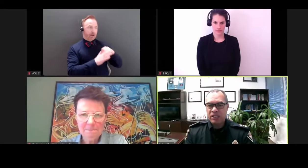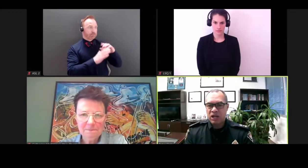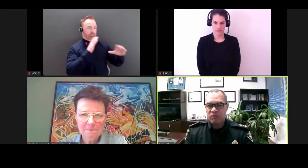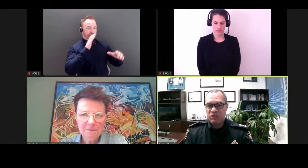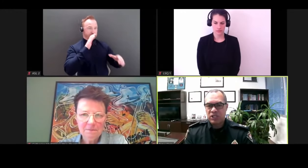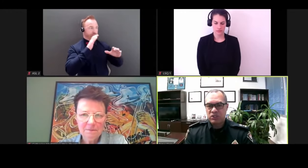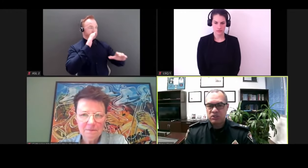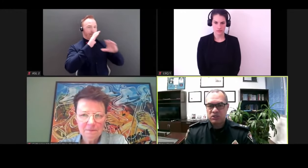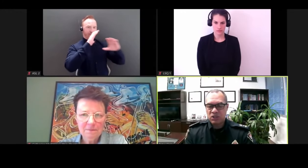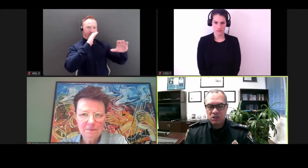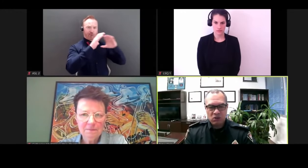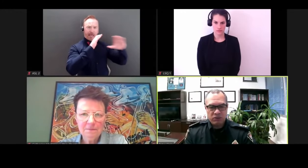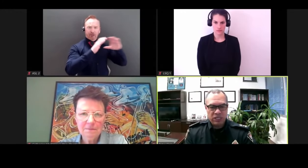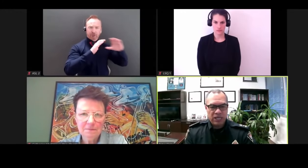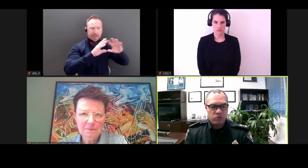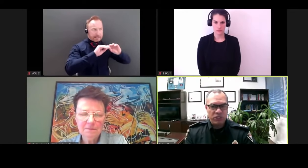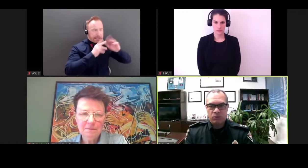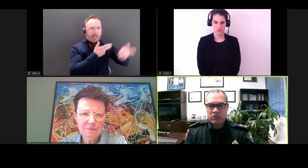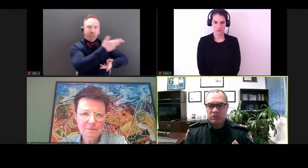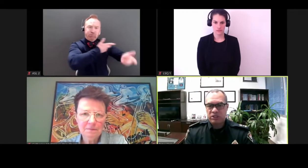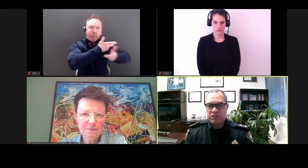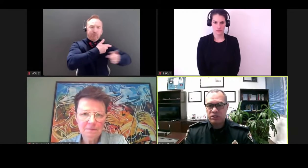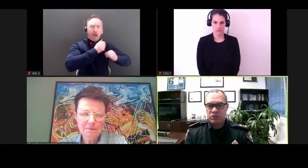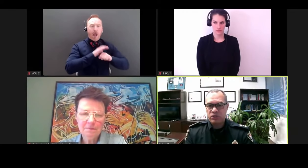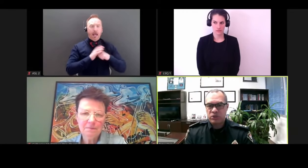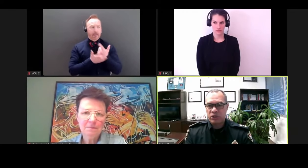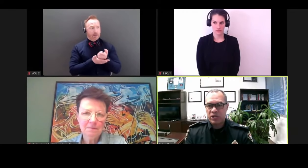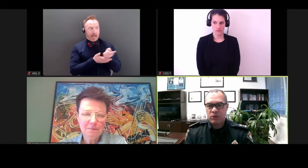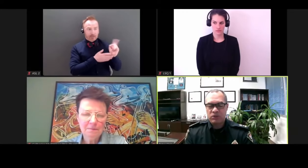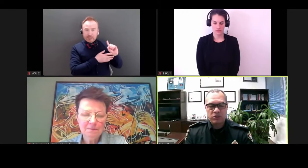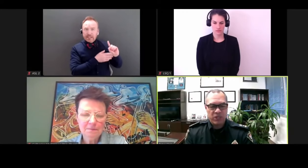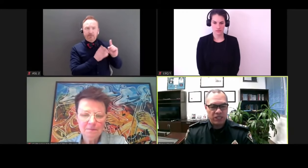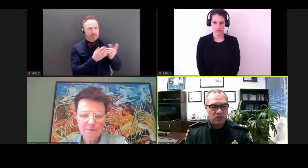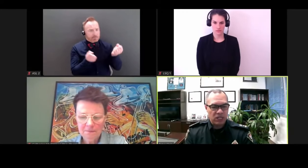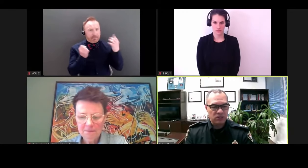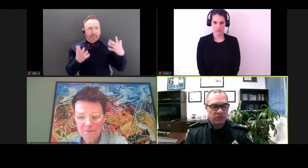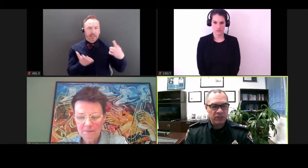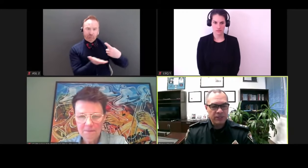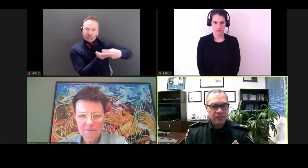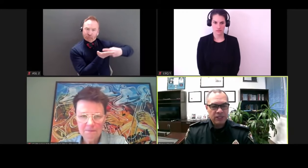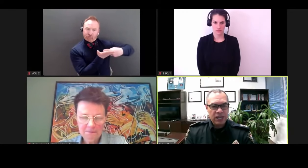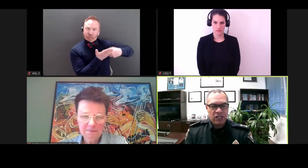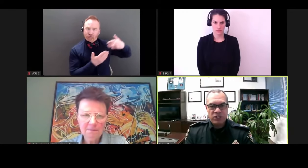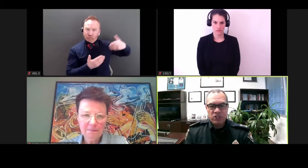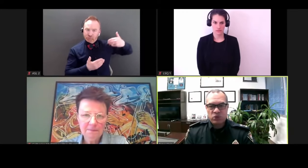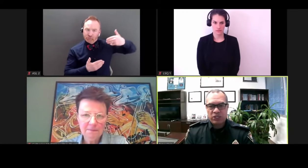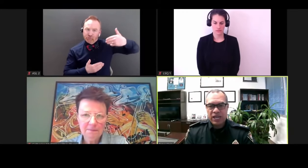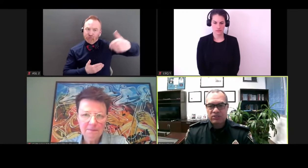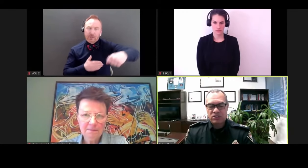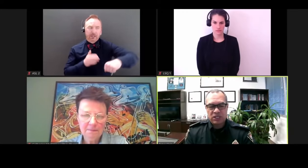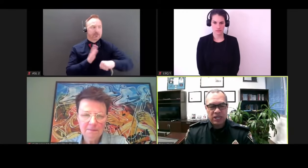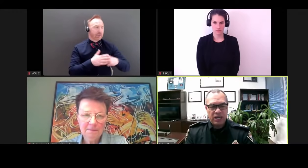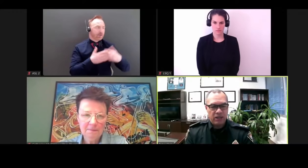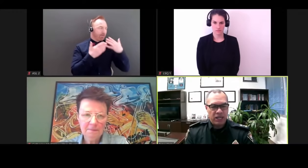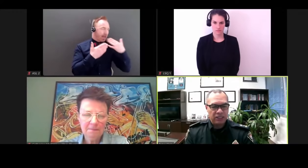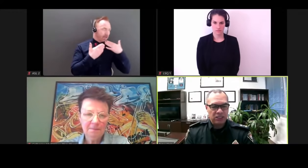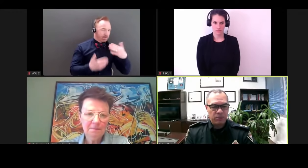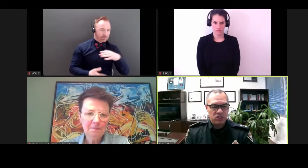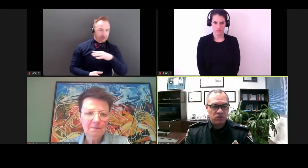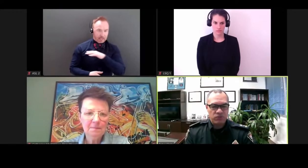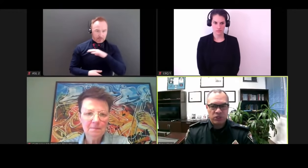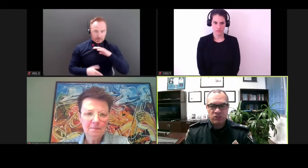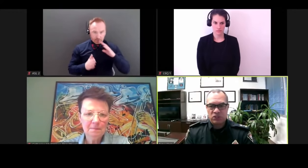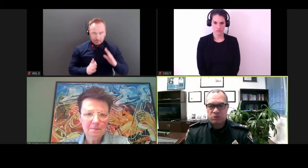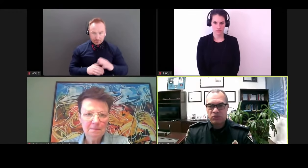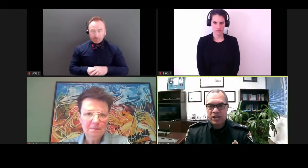many conversations over the last week and will continue to do so, no doubt. So thank you, Councillor. I'm going to very shortly ask Acting Deputy